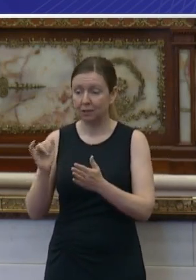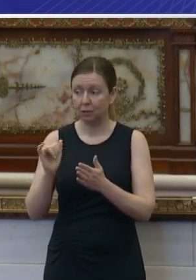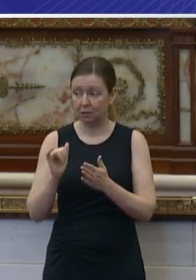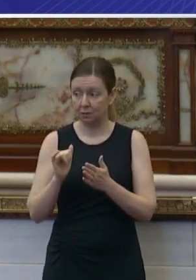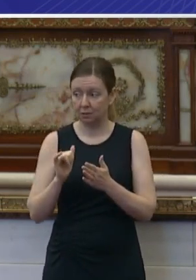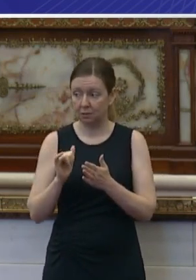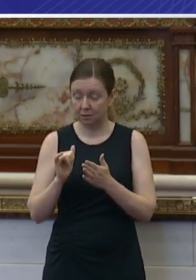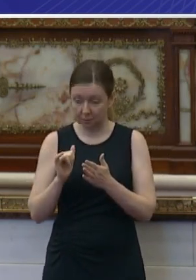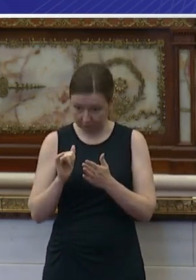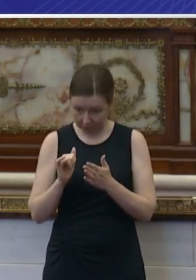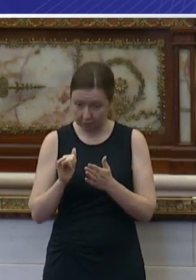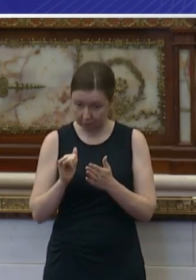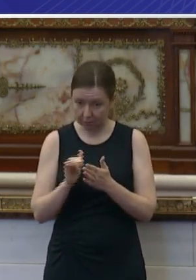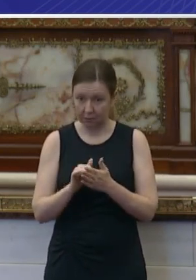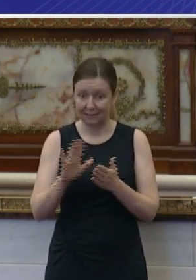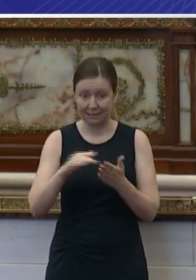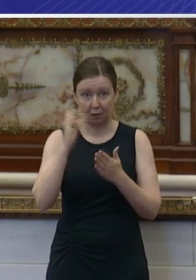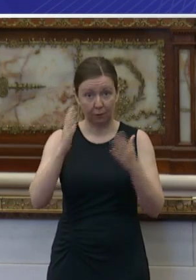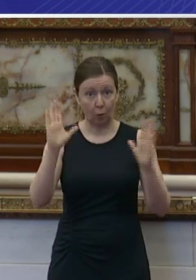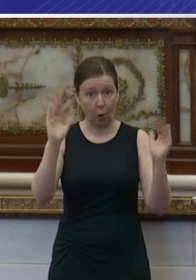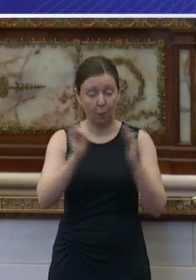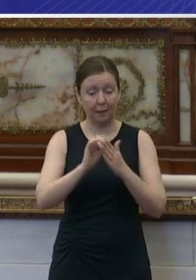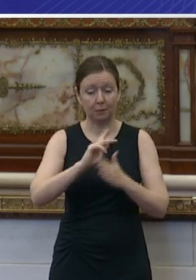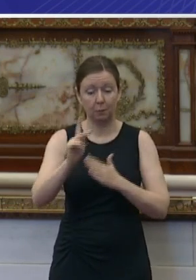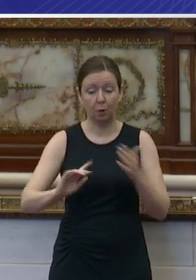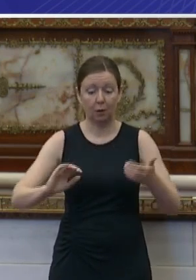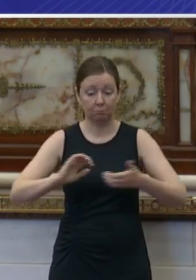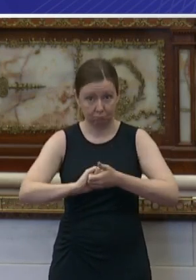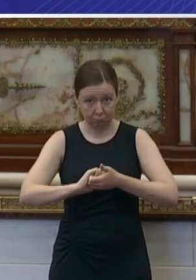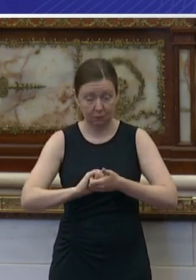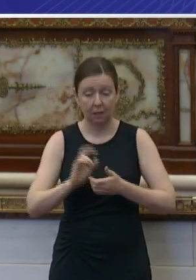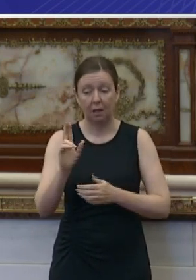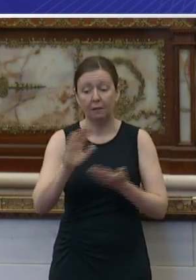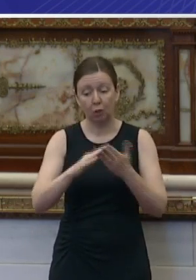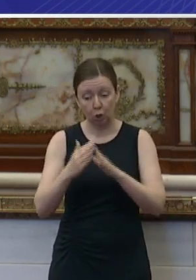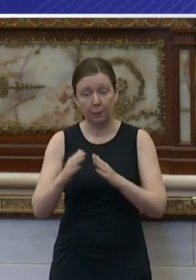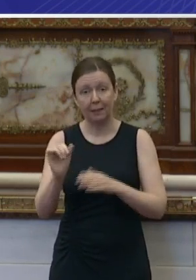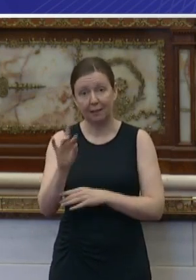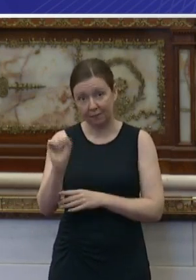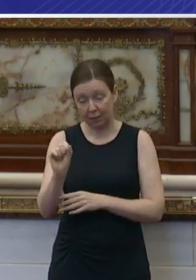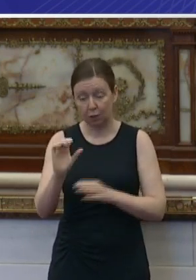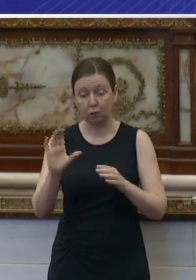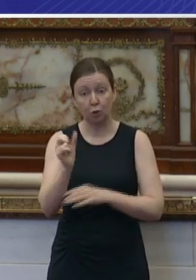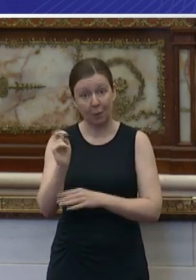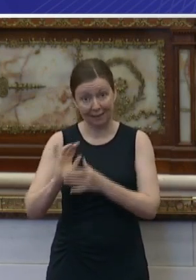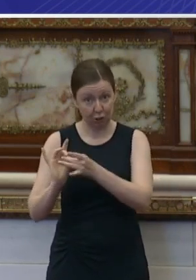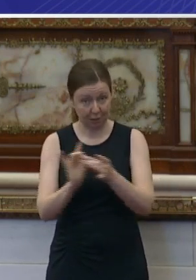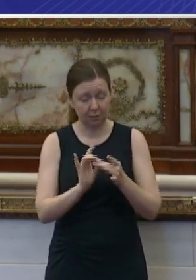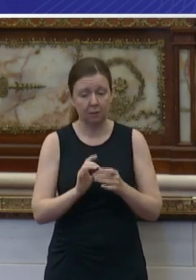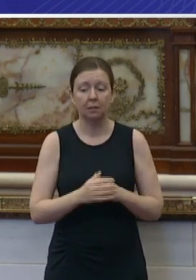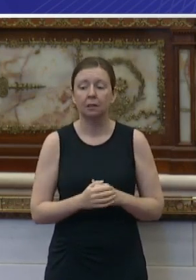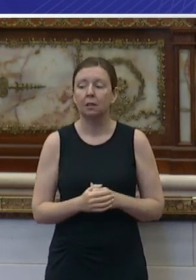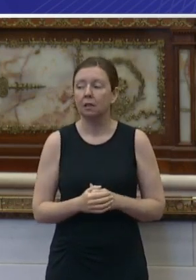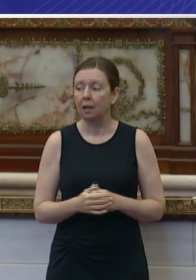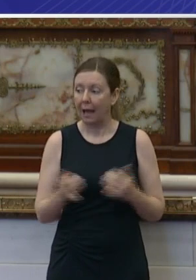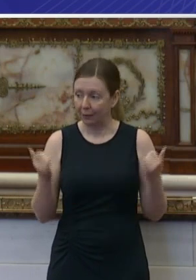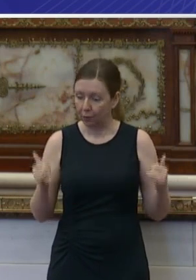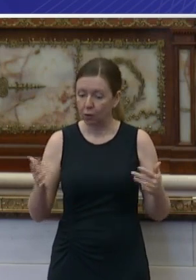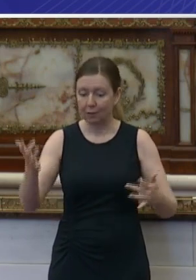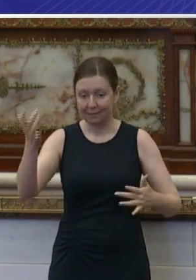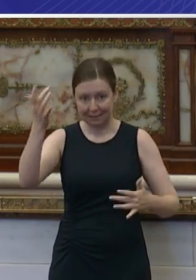for Hope, which is also a program partner of the Urban Affairs Coalition, and whose current sick